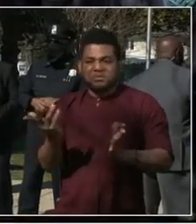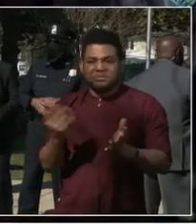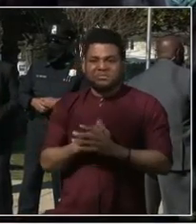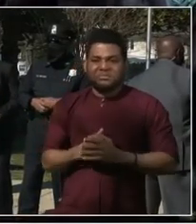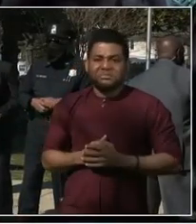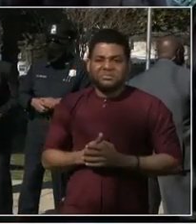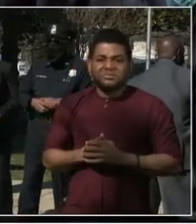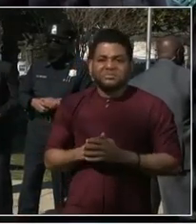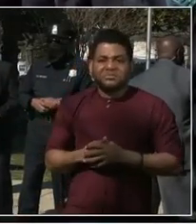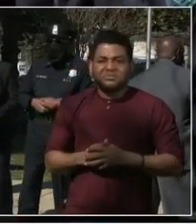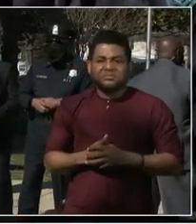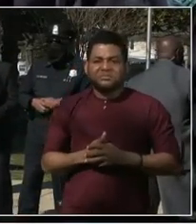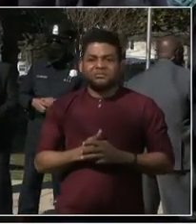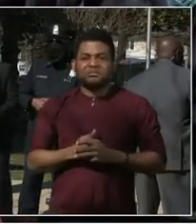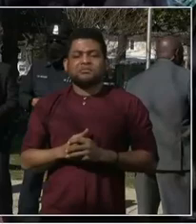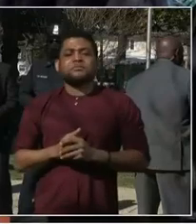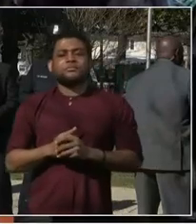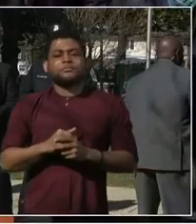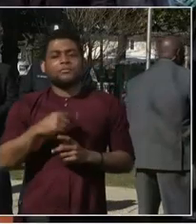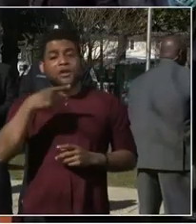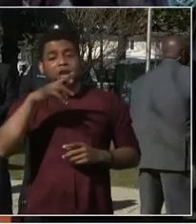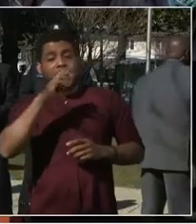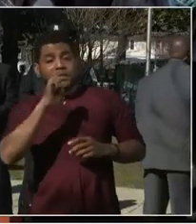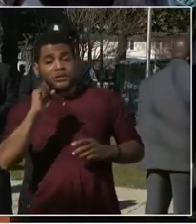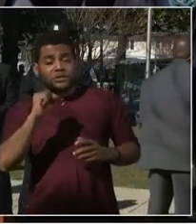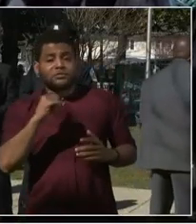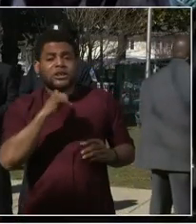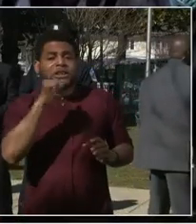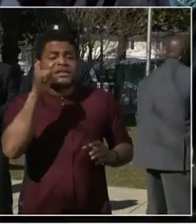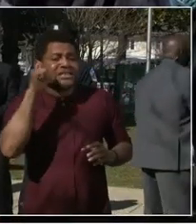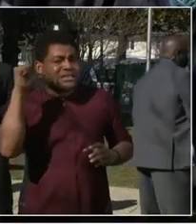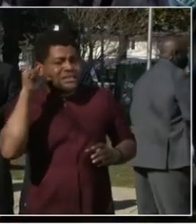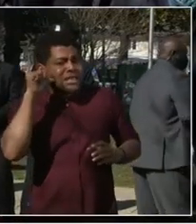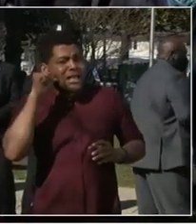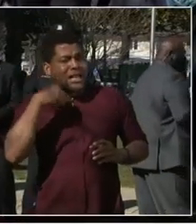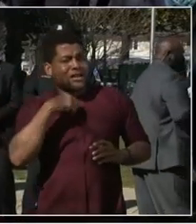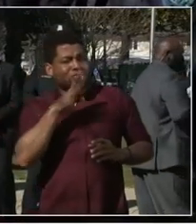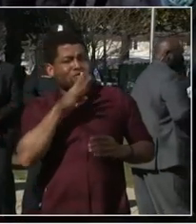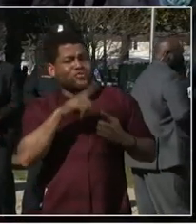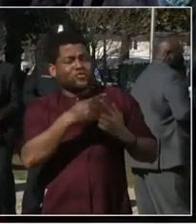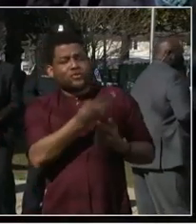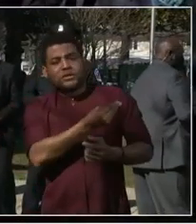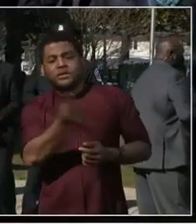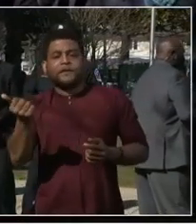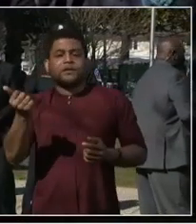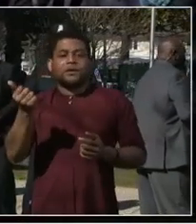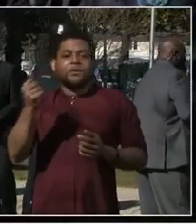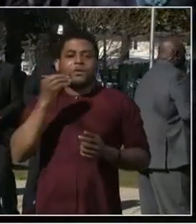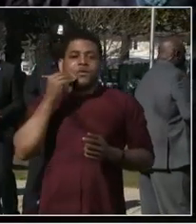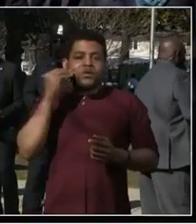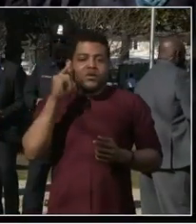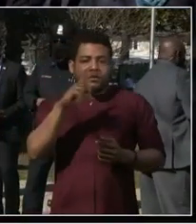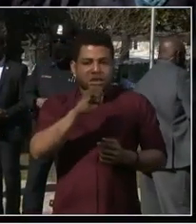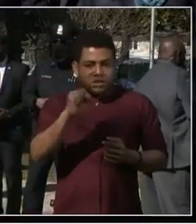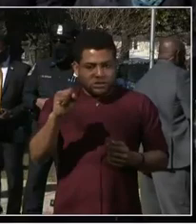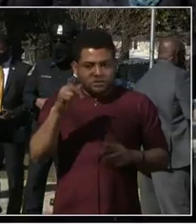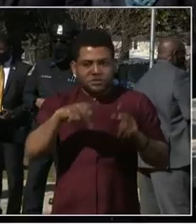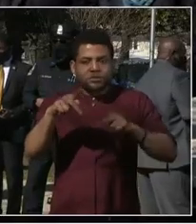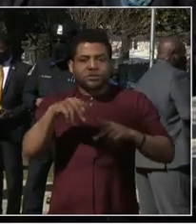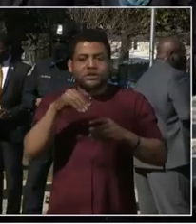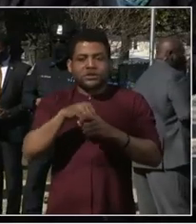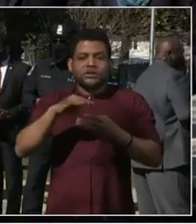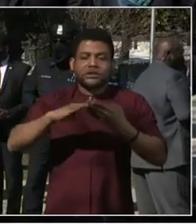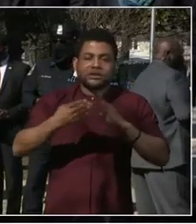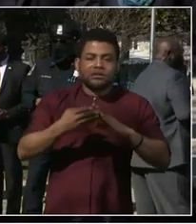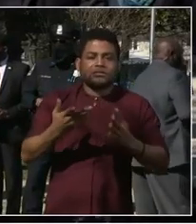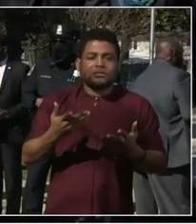second. Next. For the mayor. Mayor, yesterday I talked to several homeless people in the city, and they told me two things. One, they are afraid, some